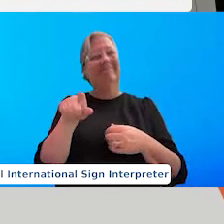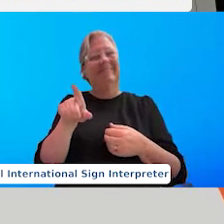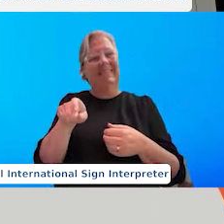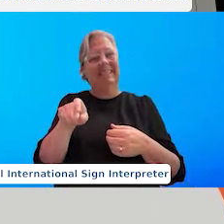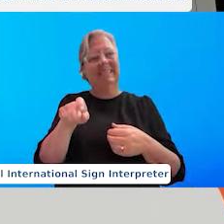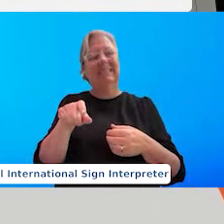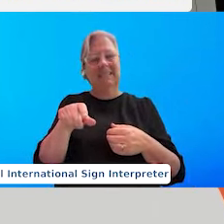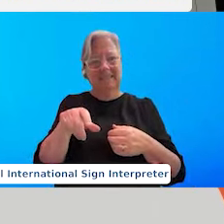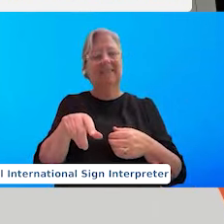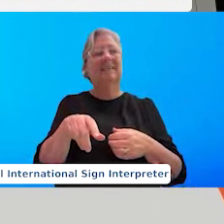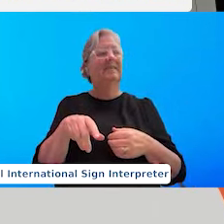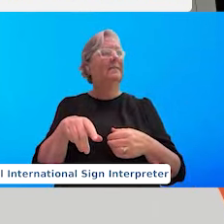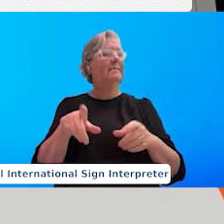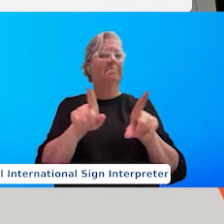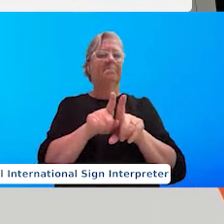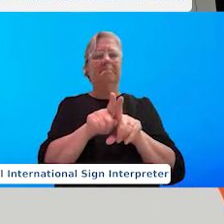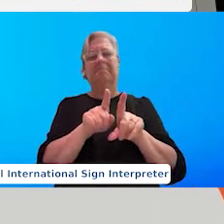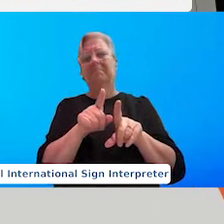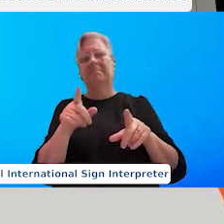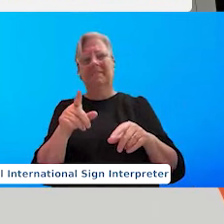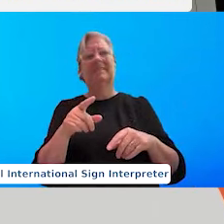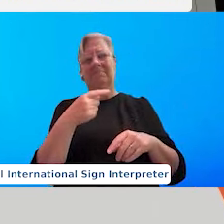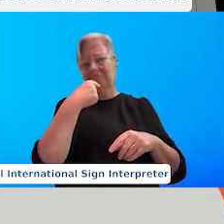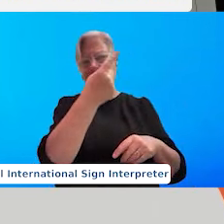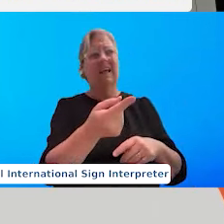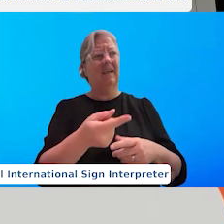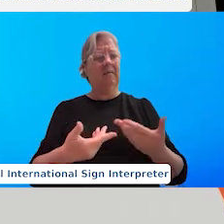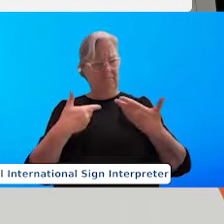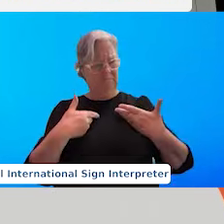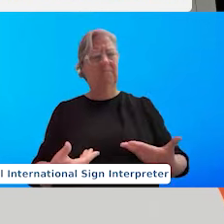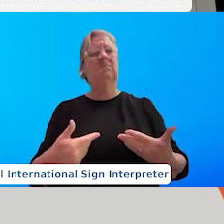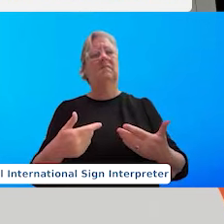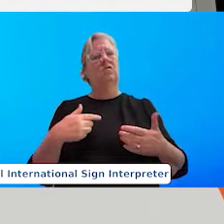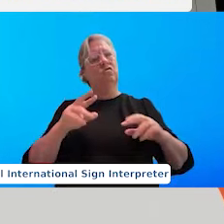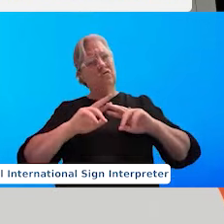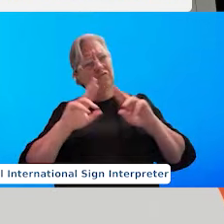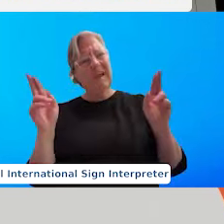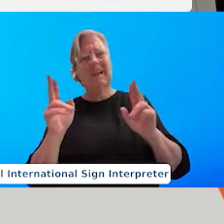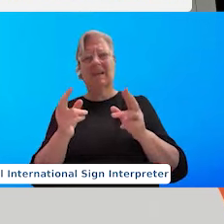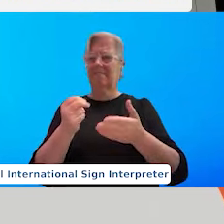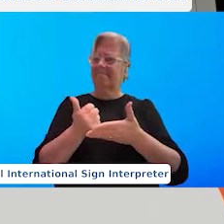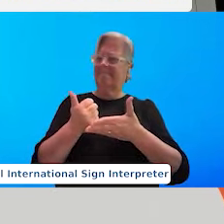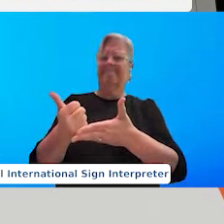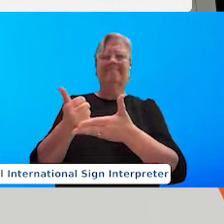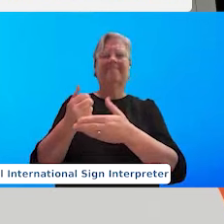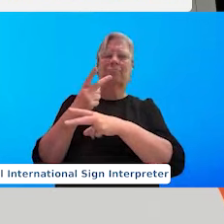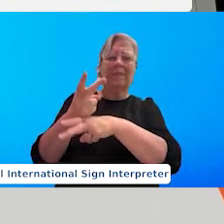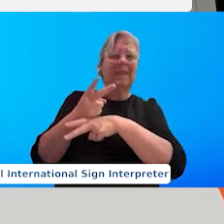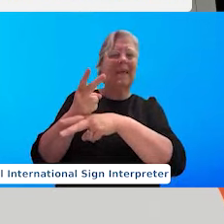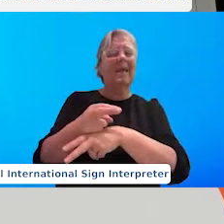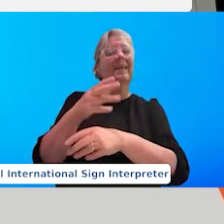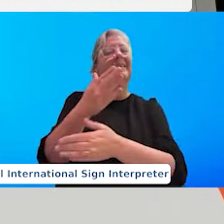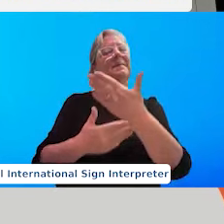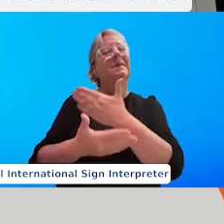inclusive society, right? So we support with some of the financial